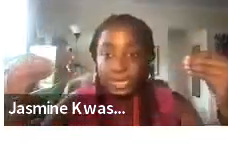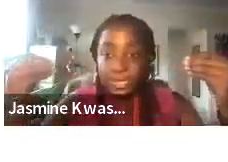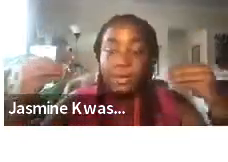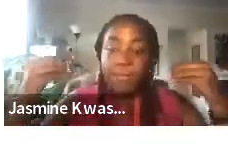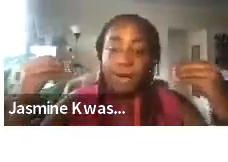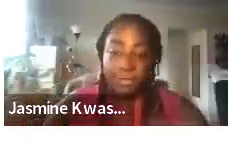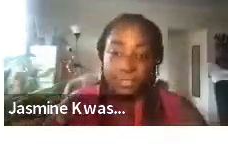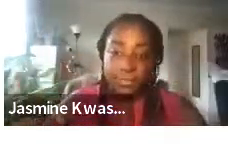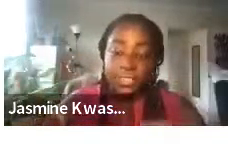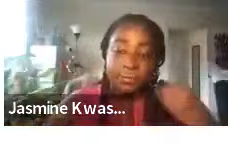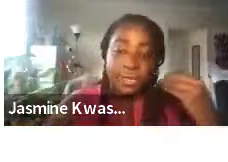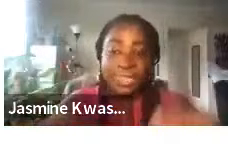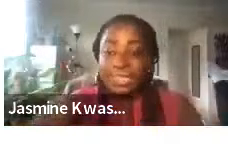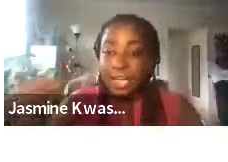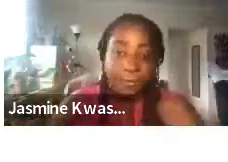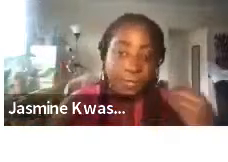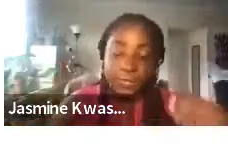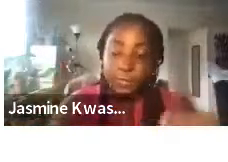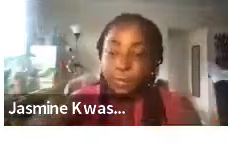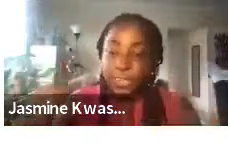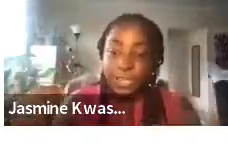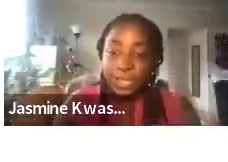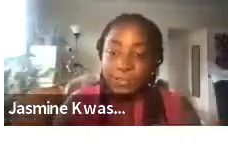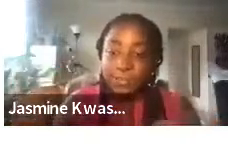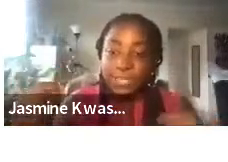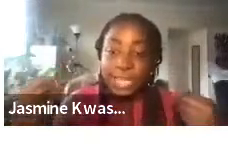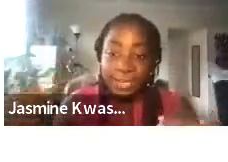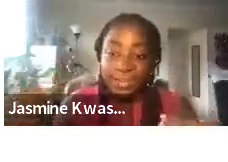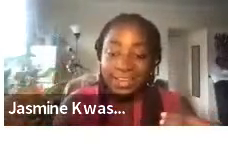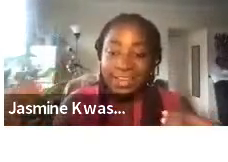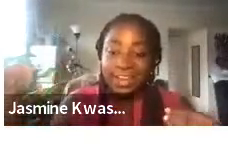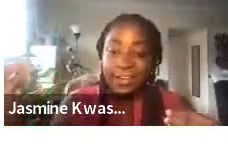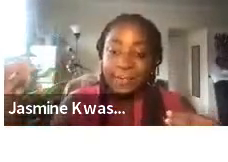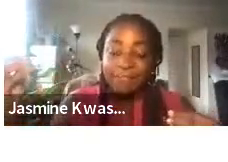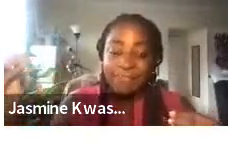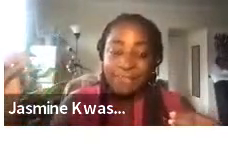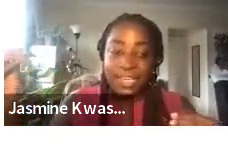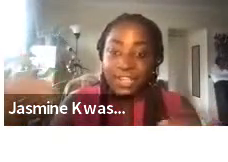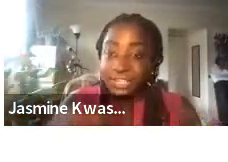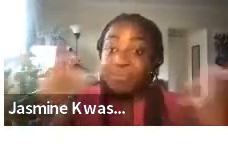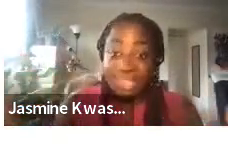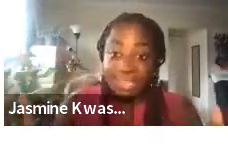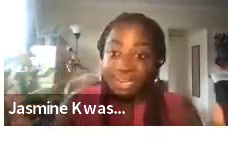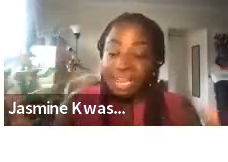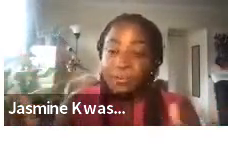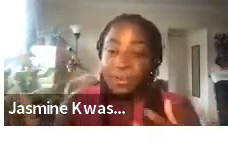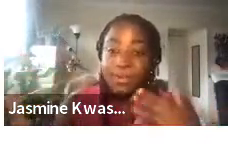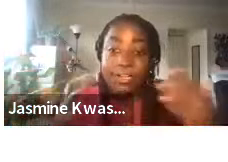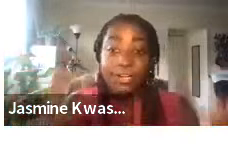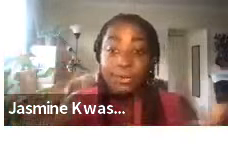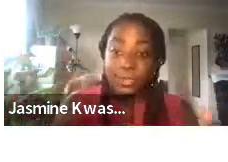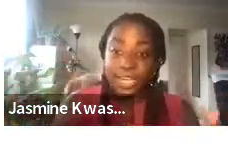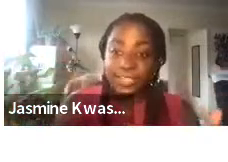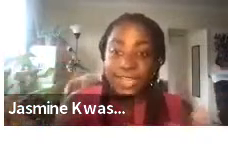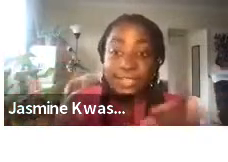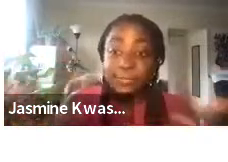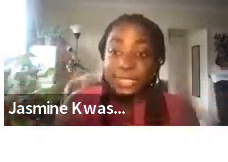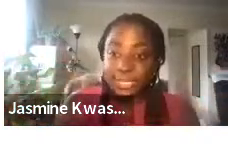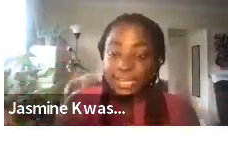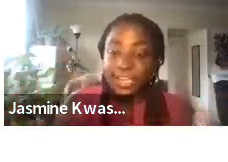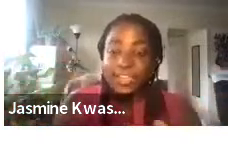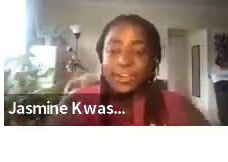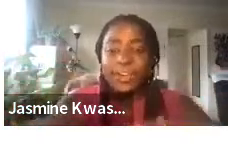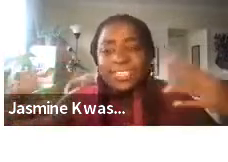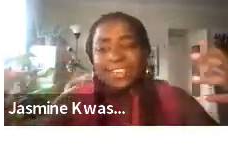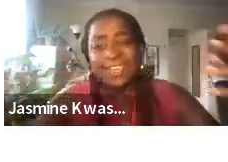of the way, but also to rethink the algorithms and rethink kind of the light injection method and how we even interpret that. So that's